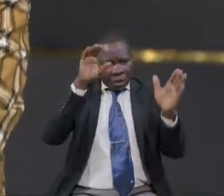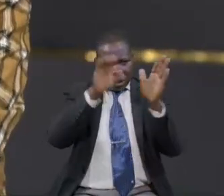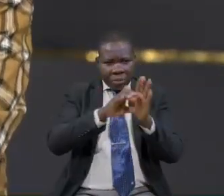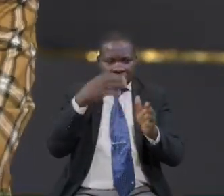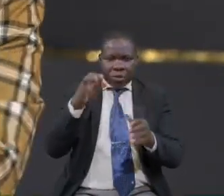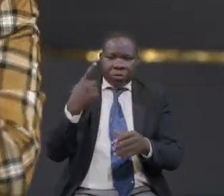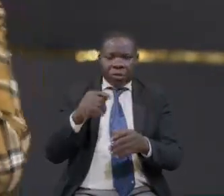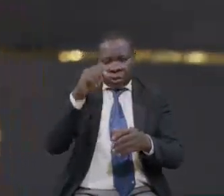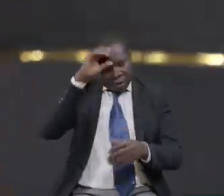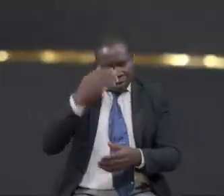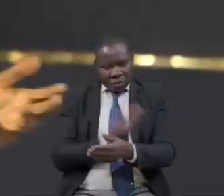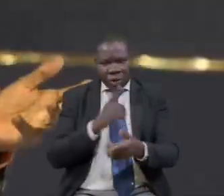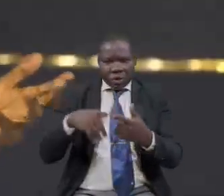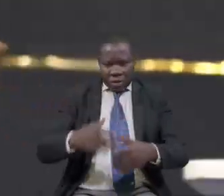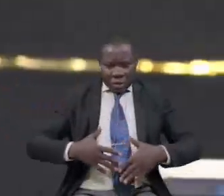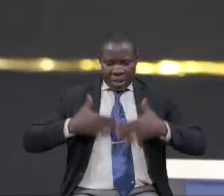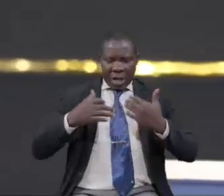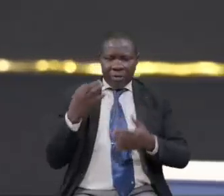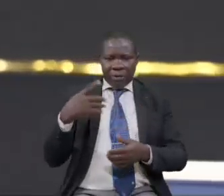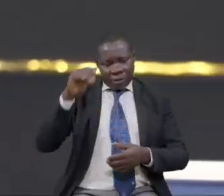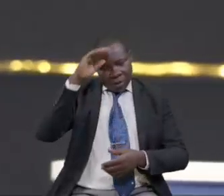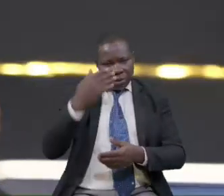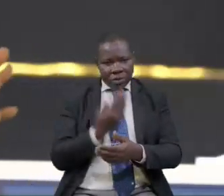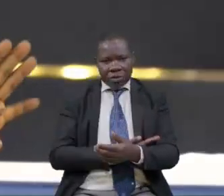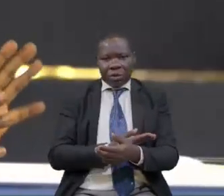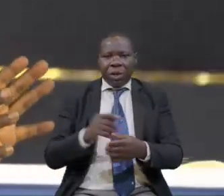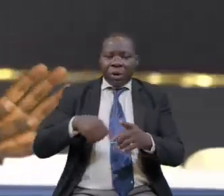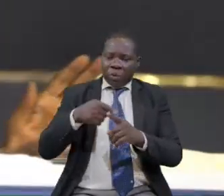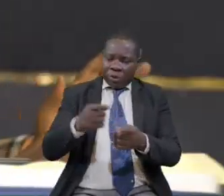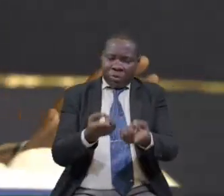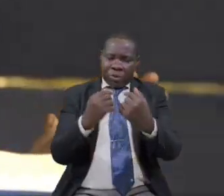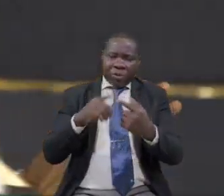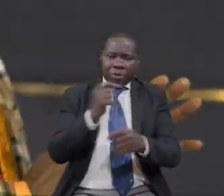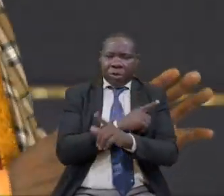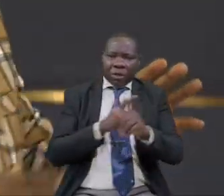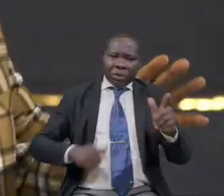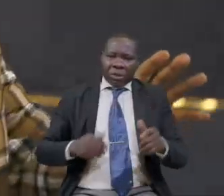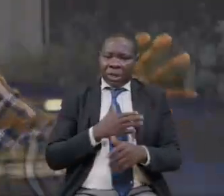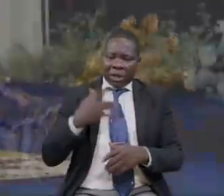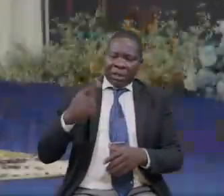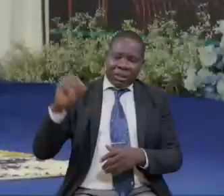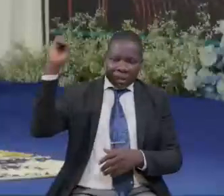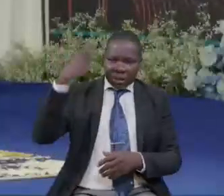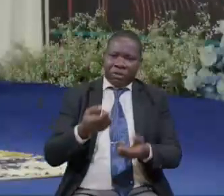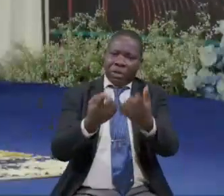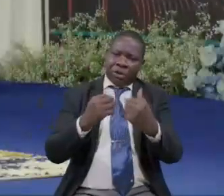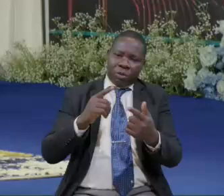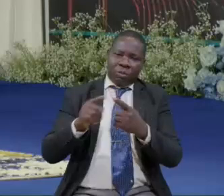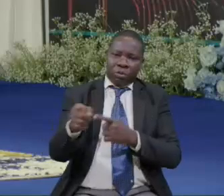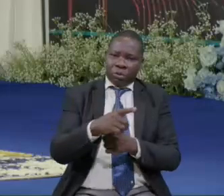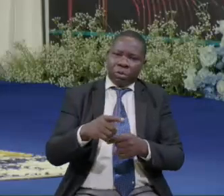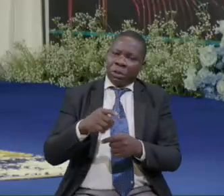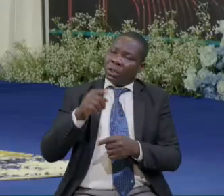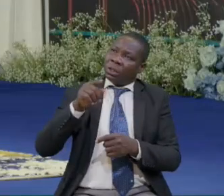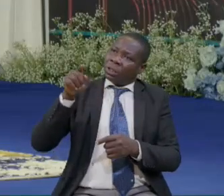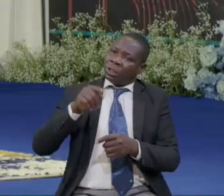a son. When you come to the Lord and grace comes to you, he looks at Christ and looks